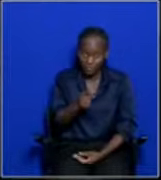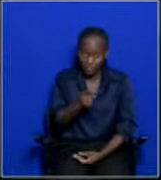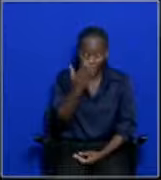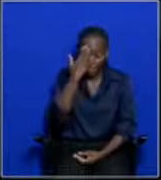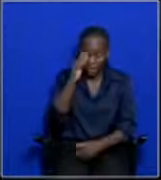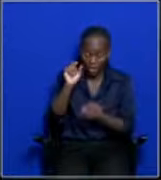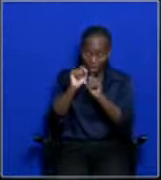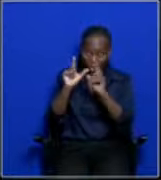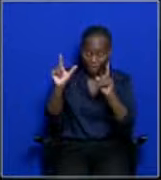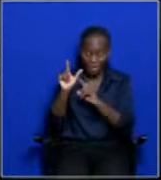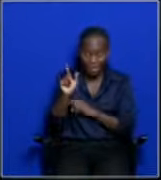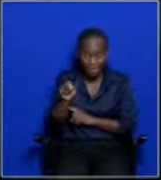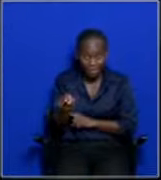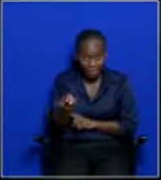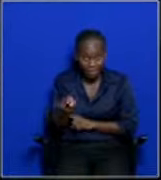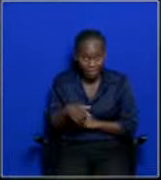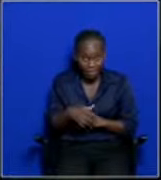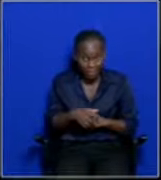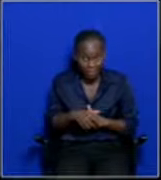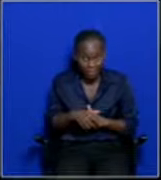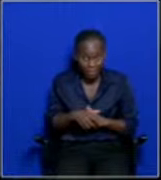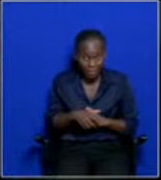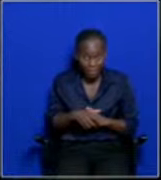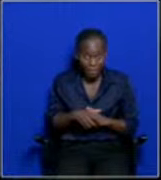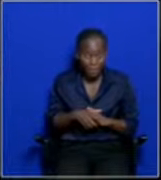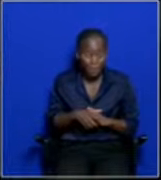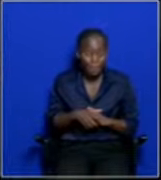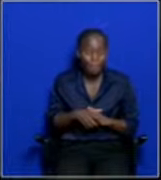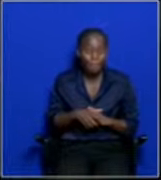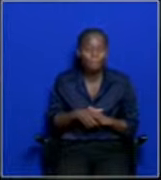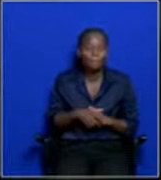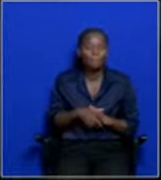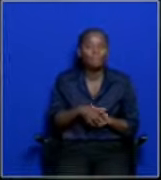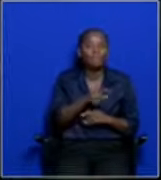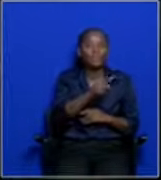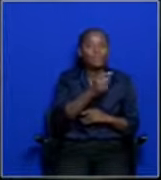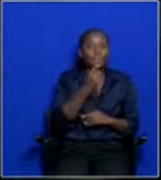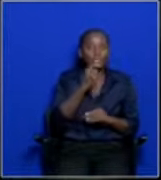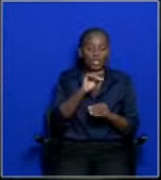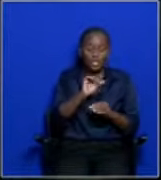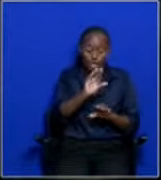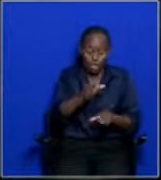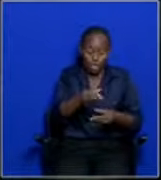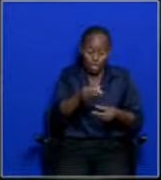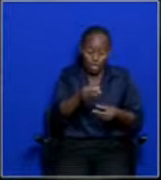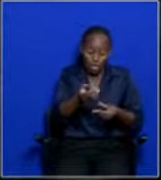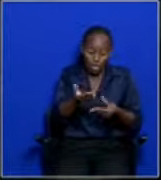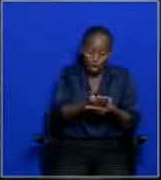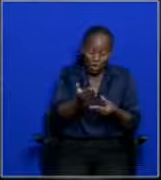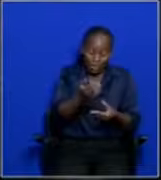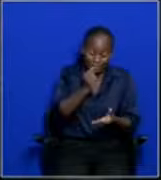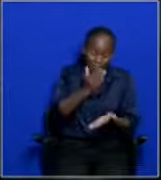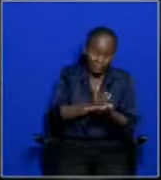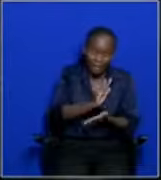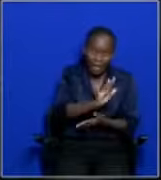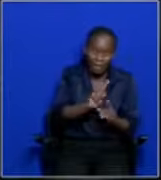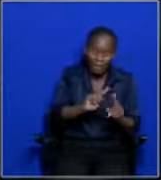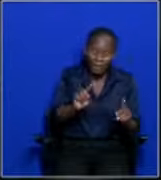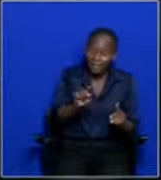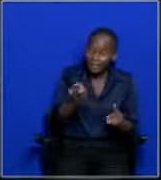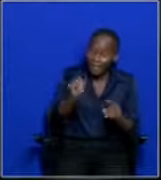it? And I'm not saying did they become aware of the docket itself, but did EMPD become aware that